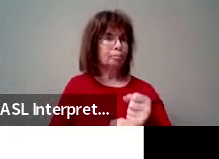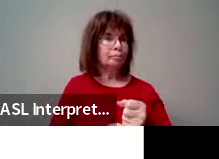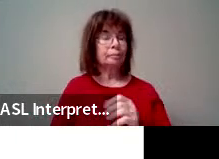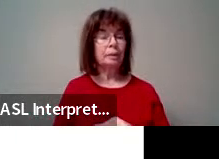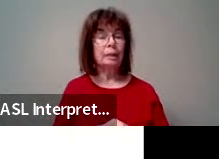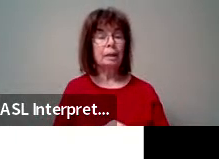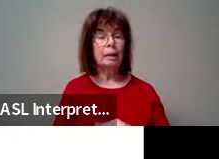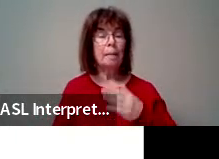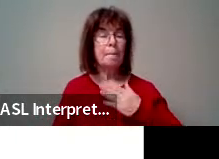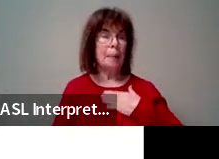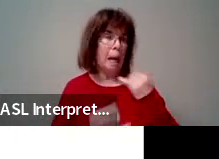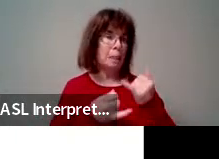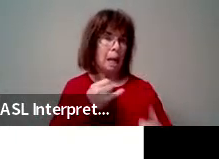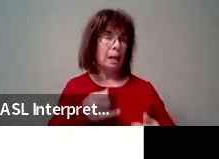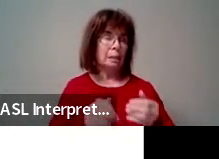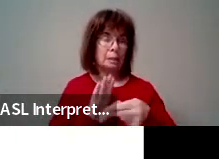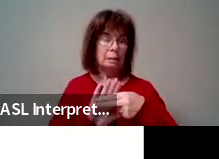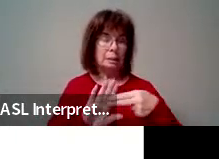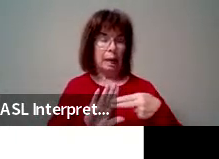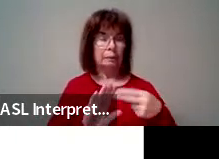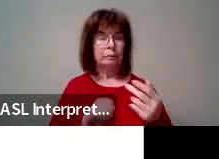This is my last slide.